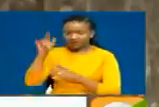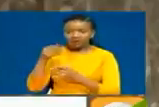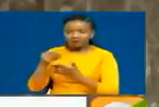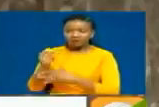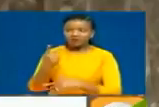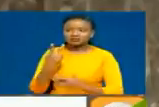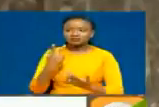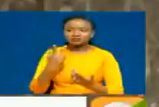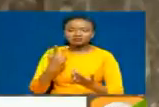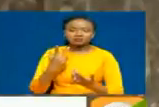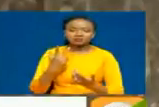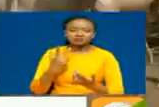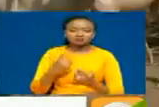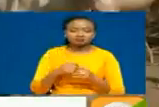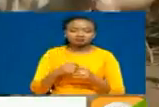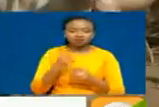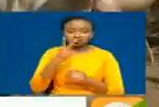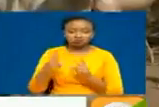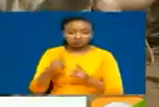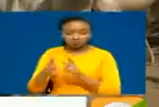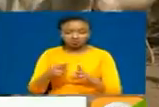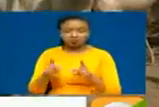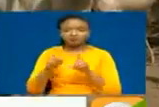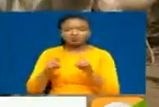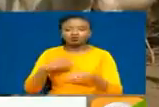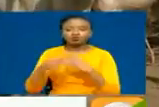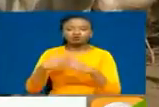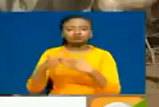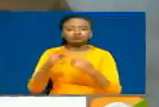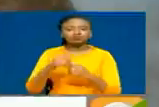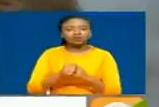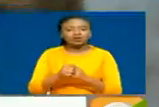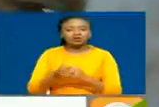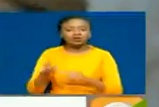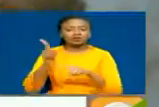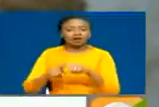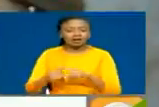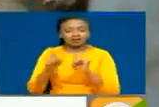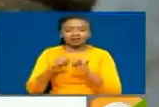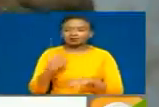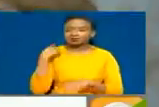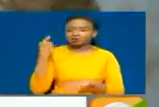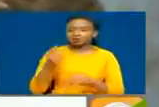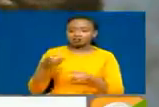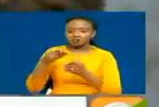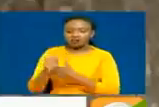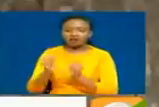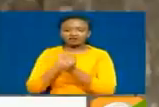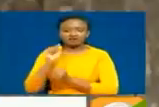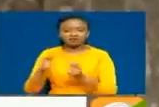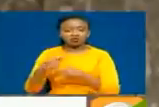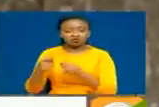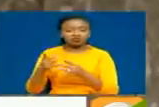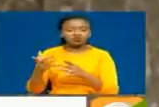209. 2010 tena nikanunua 13. Kakuwa na had mzuri. Nikakaa juzi tena nikanunua 15, sijanunua tena. Na